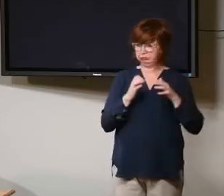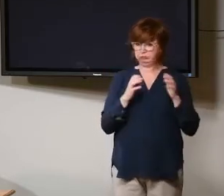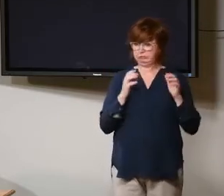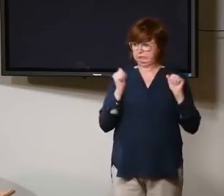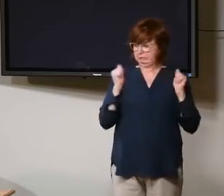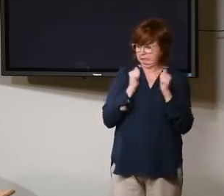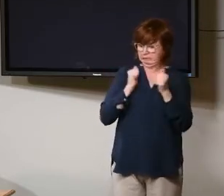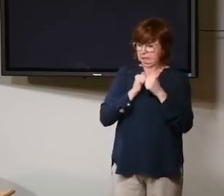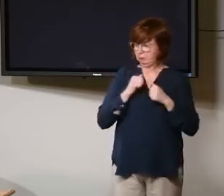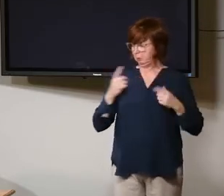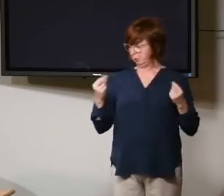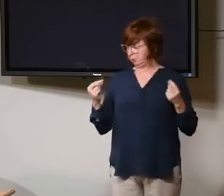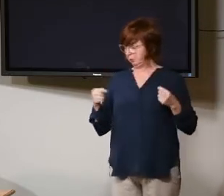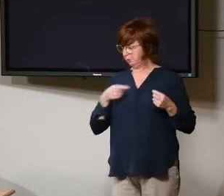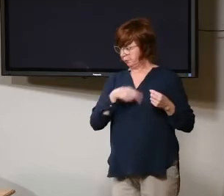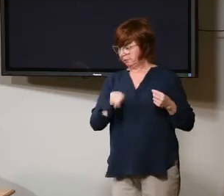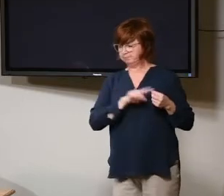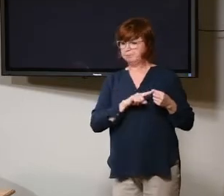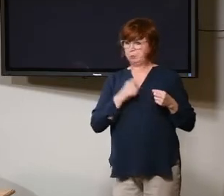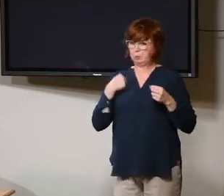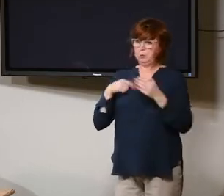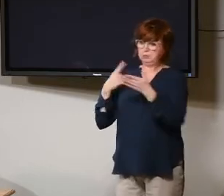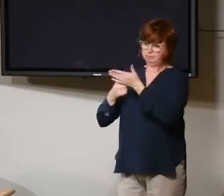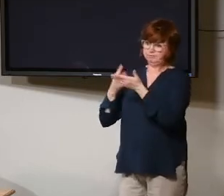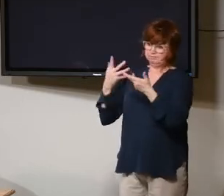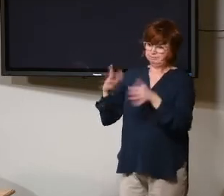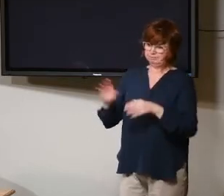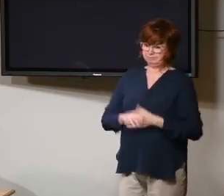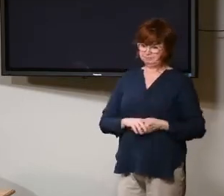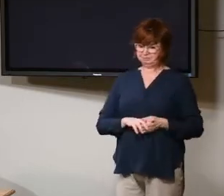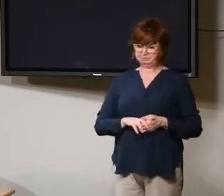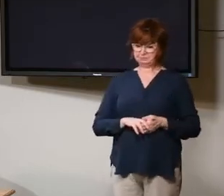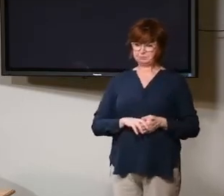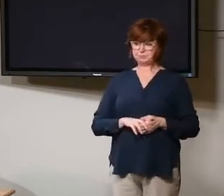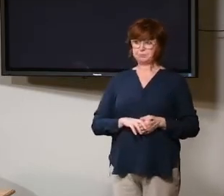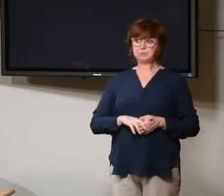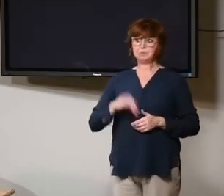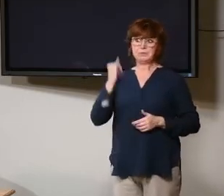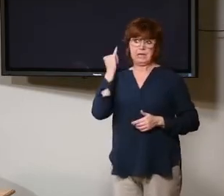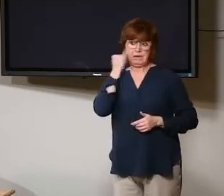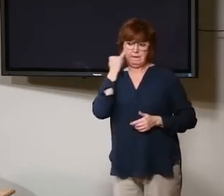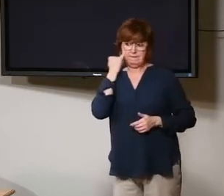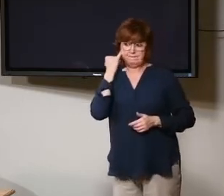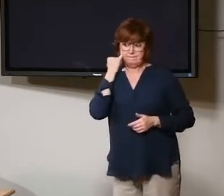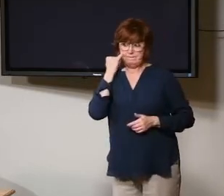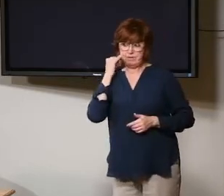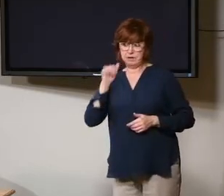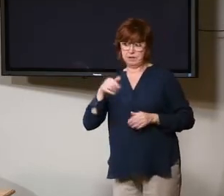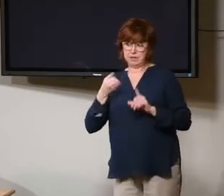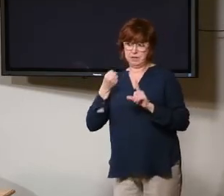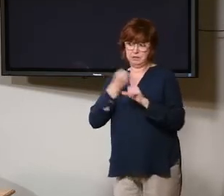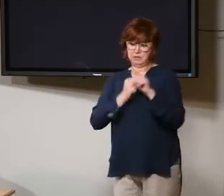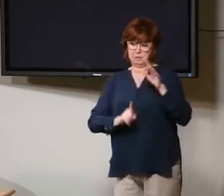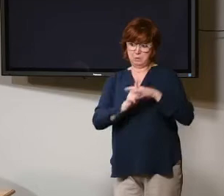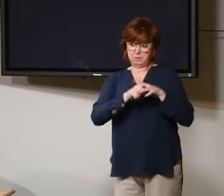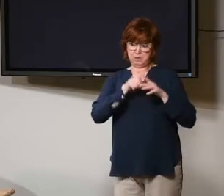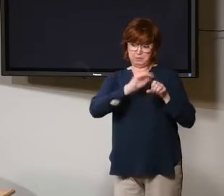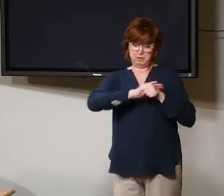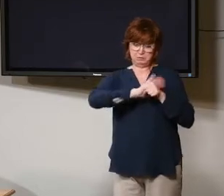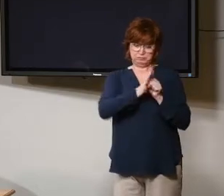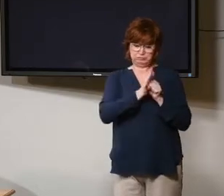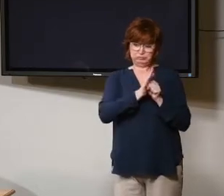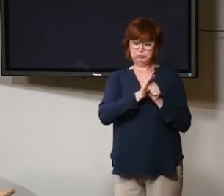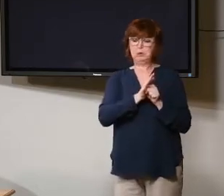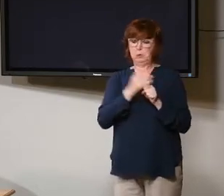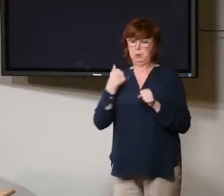time, and what protocols would be in place should this COVID-19 enter into the prisoner population. So there